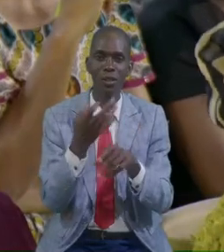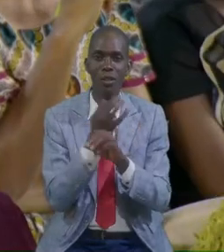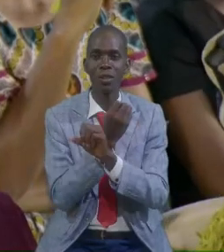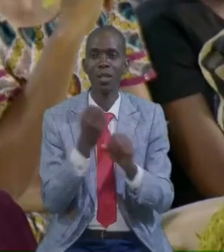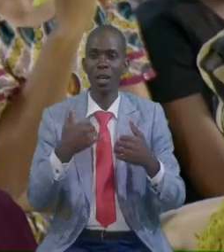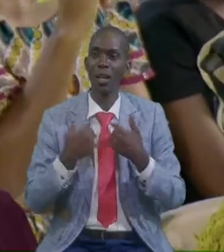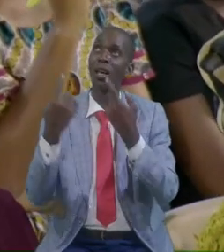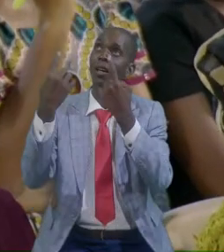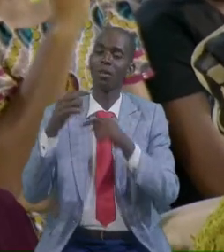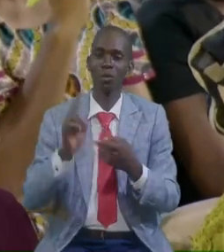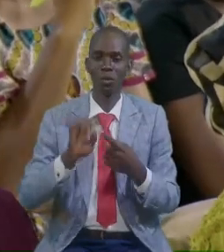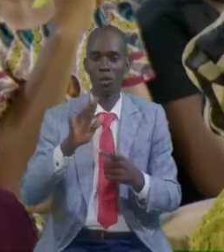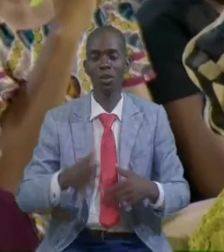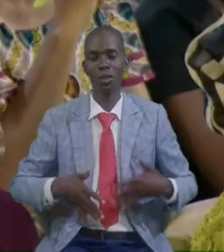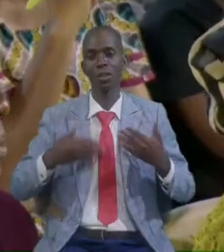come into your life.